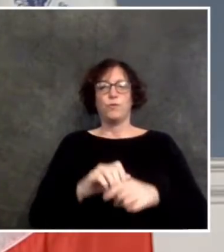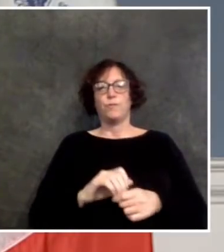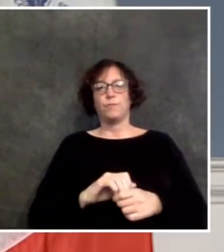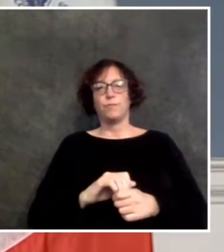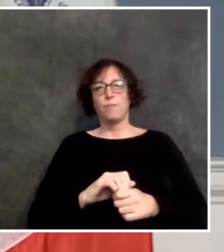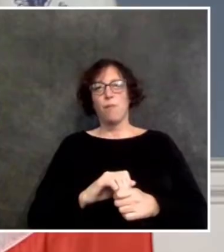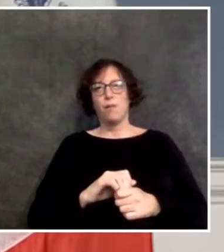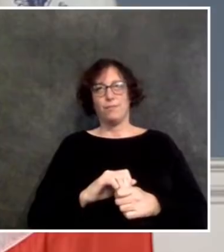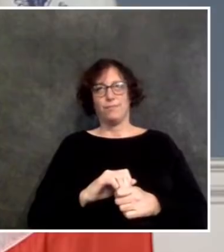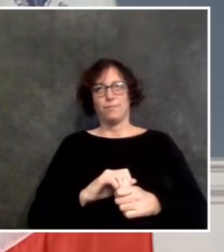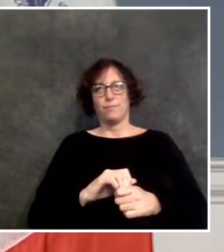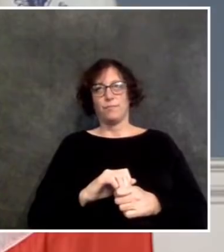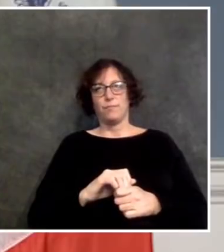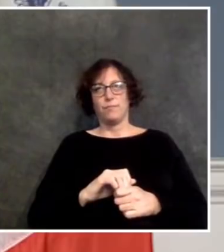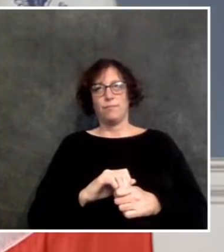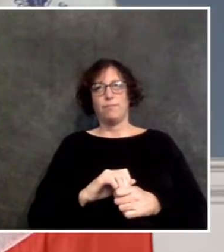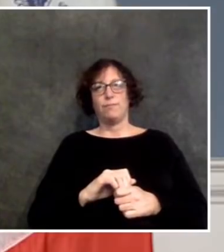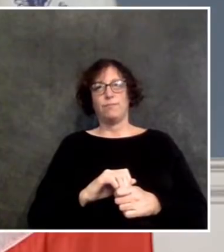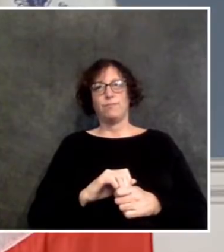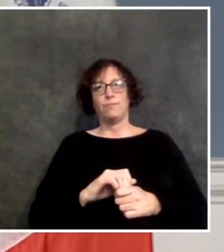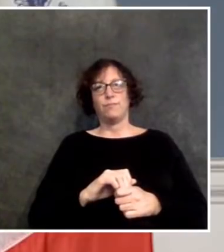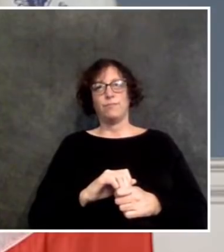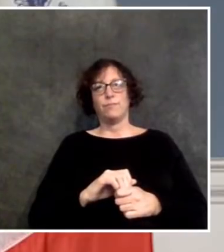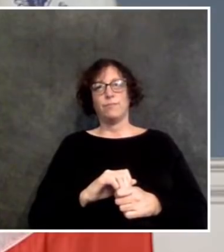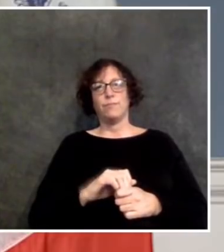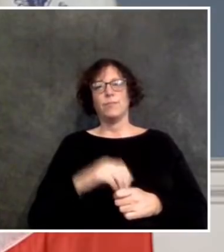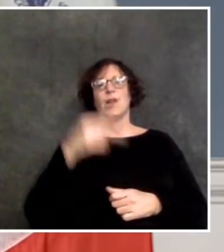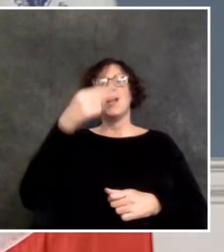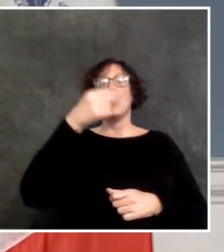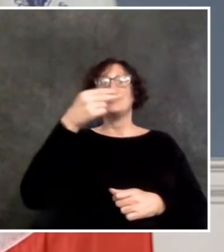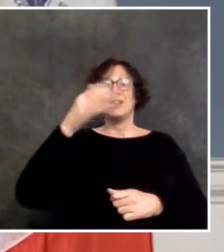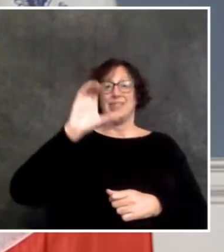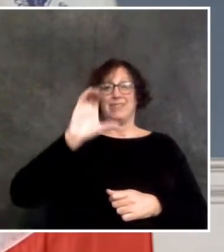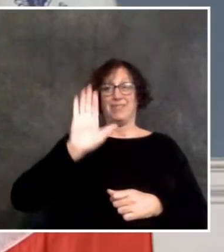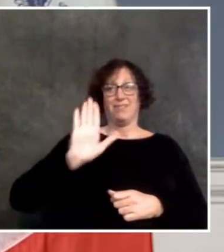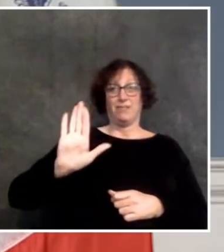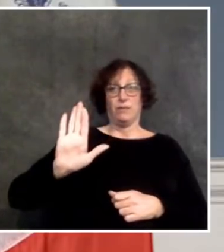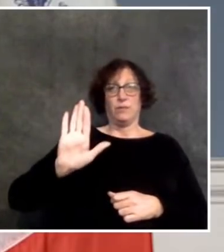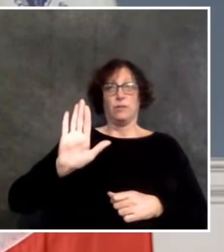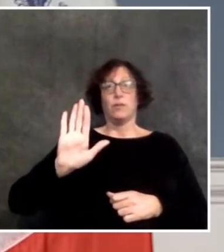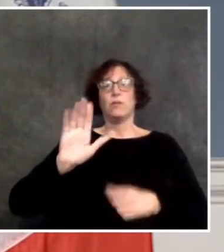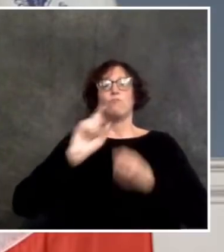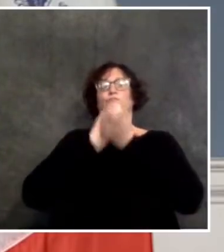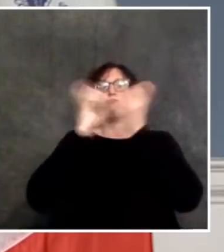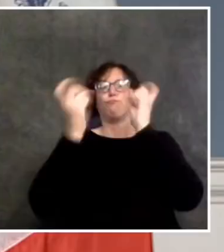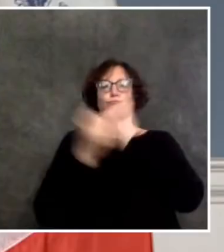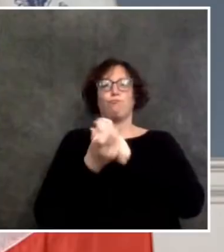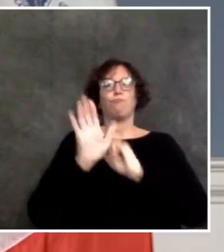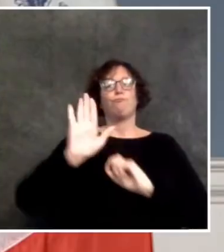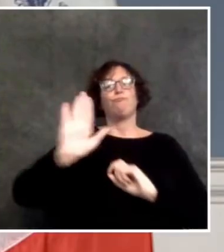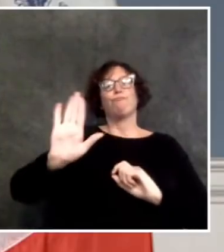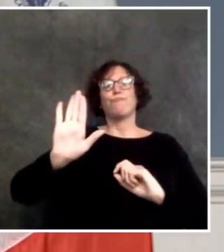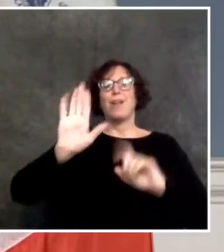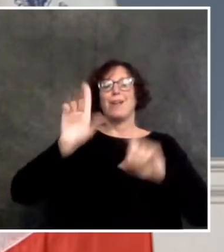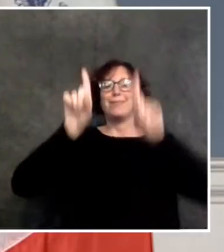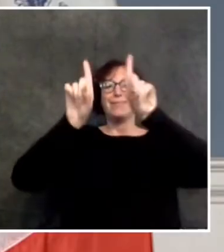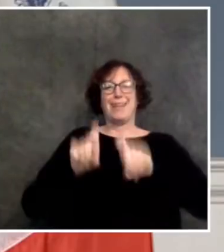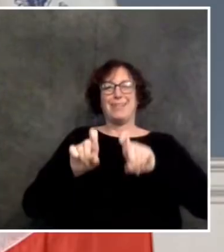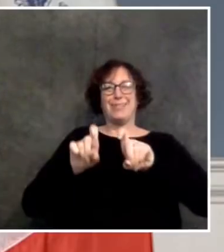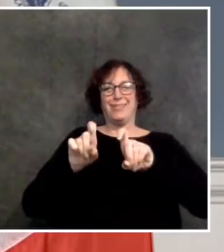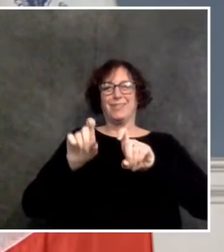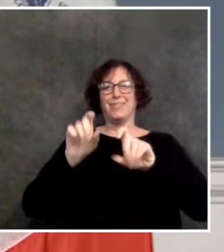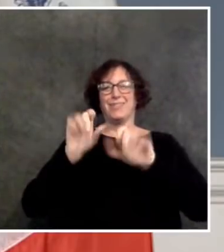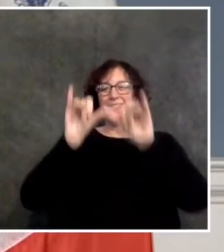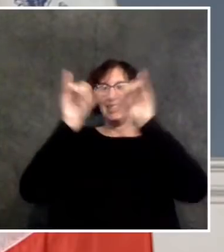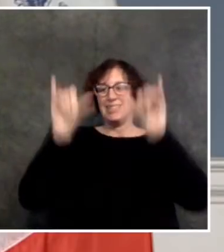its approach now that it does have sufficient testing, its approach to its own healthcare workers. And I want him to talk about that because I think